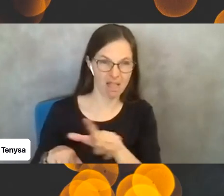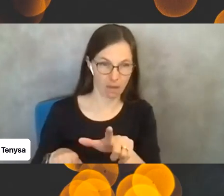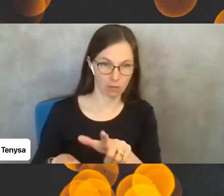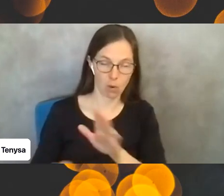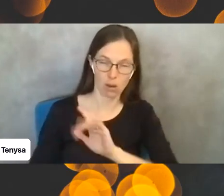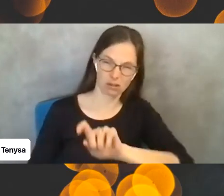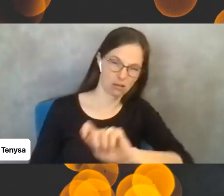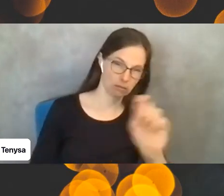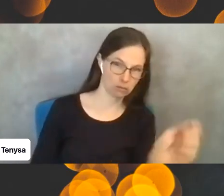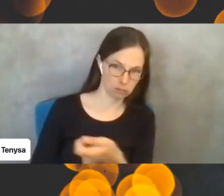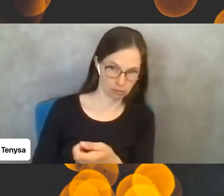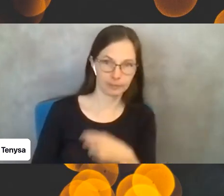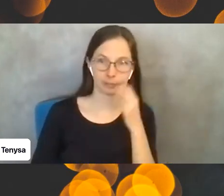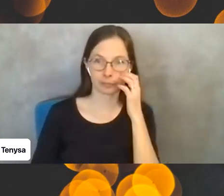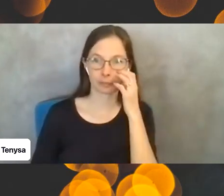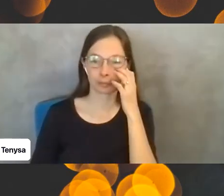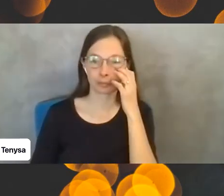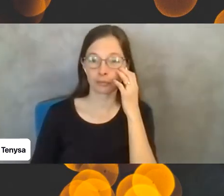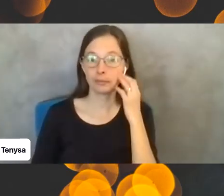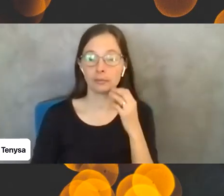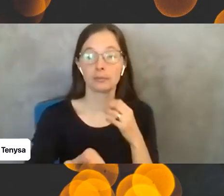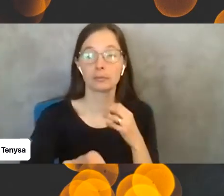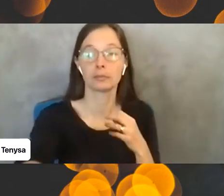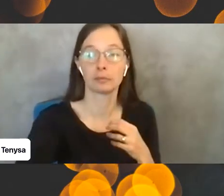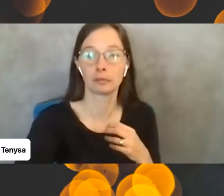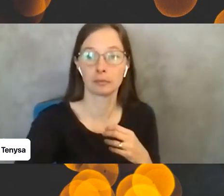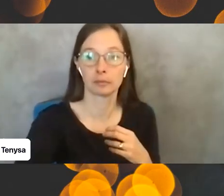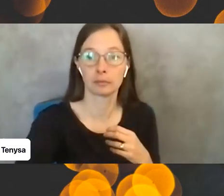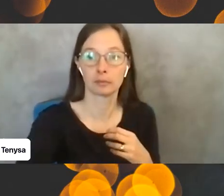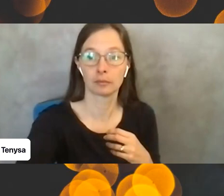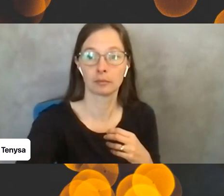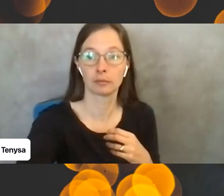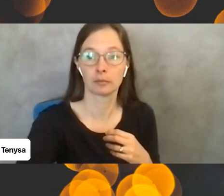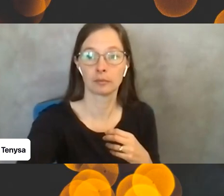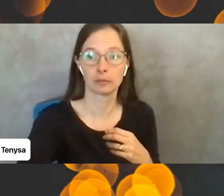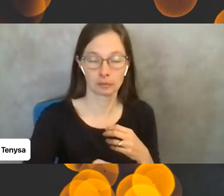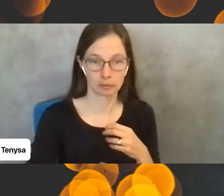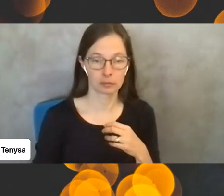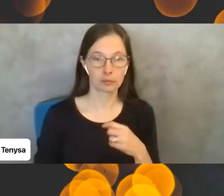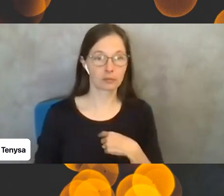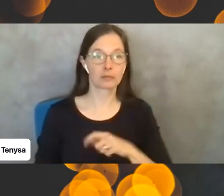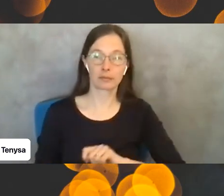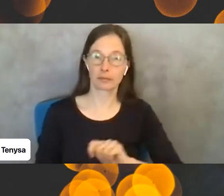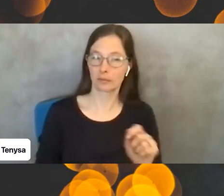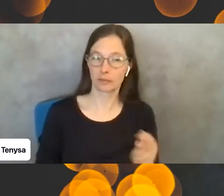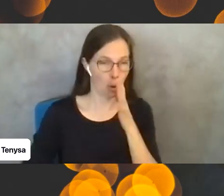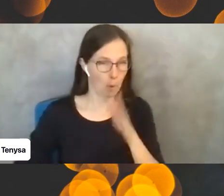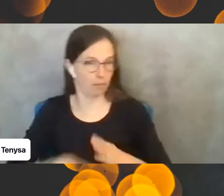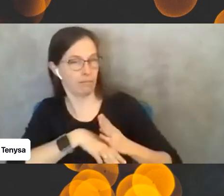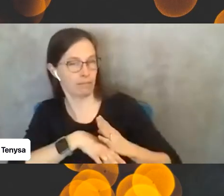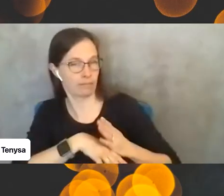one. And if I was on your other side and I was parrying that, I would be like, not today. So you would go back to on